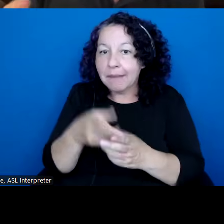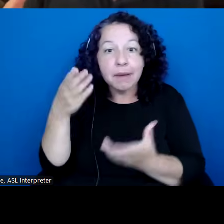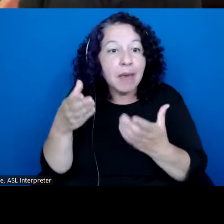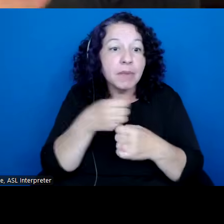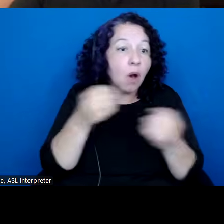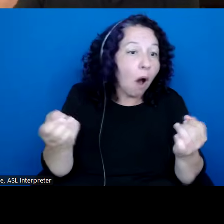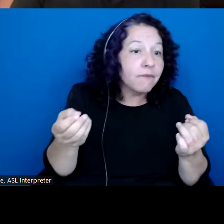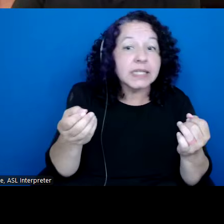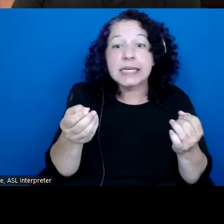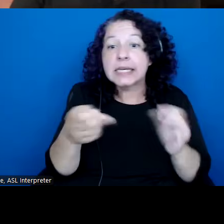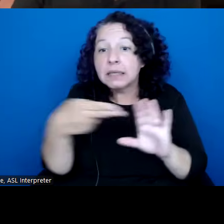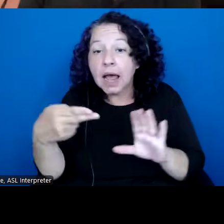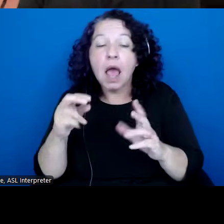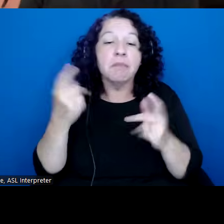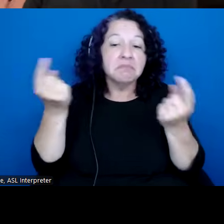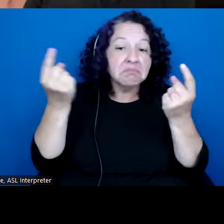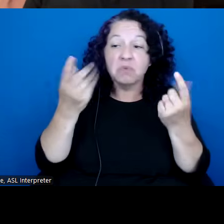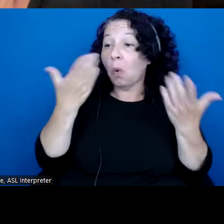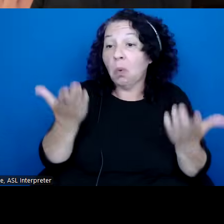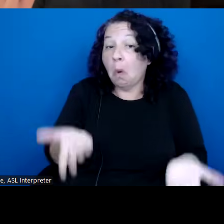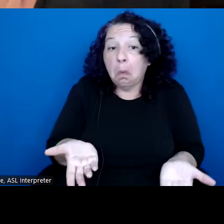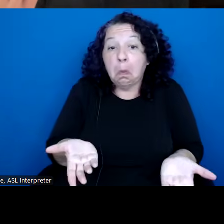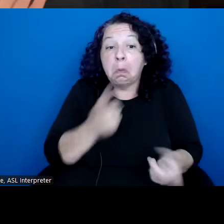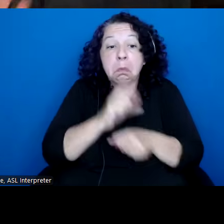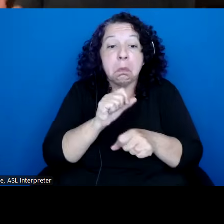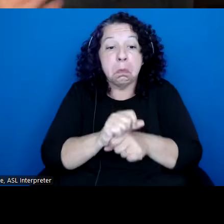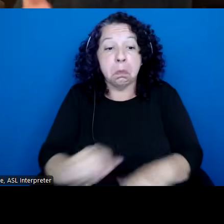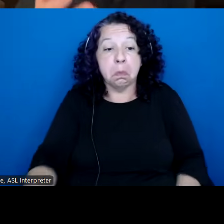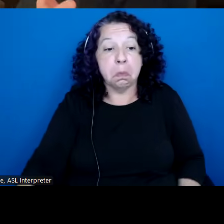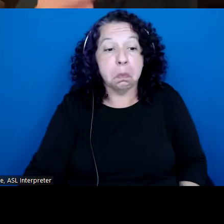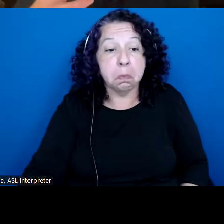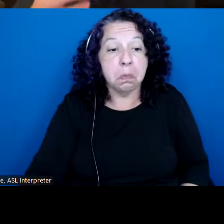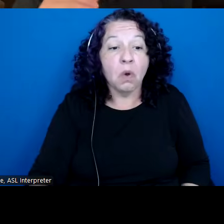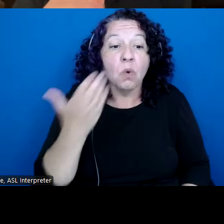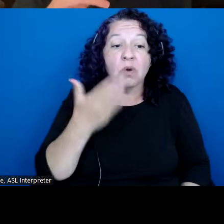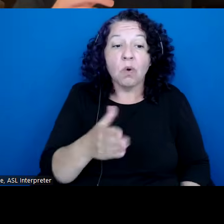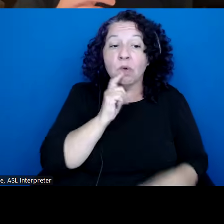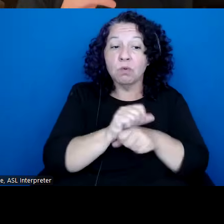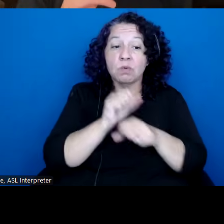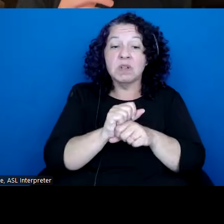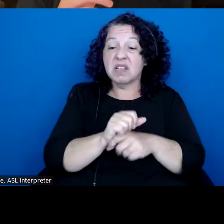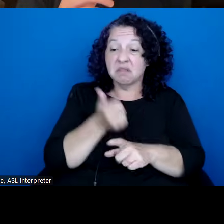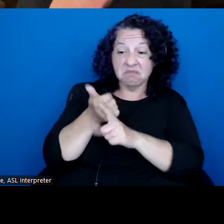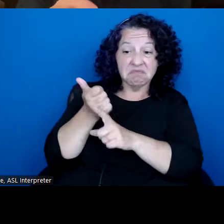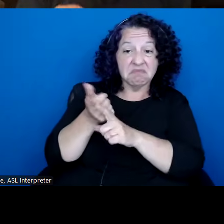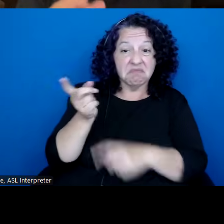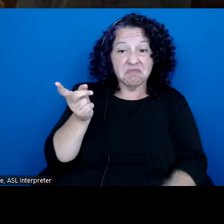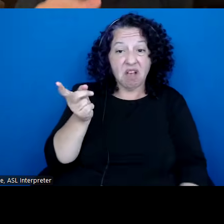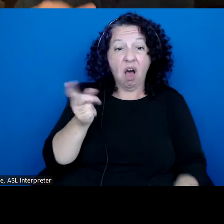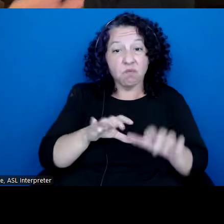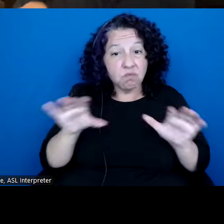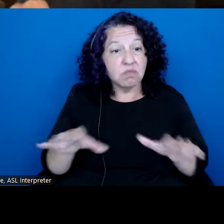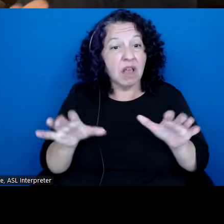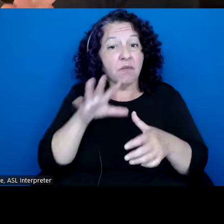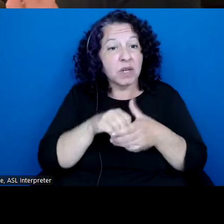office of some kind. We don't really know. Um, we don't even really know that he was active in the